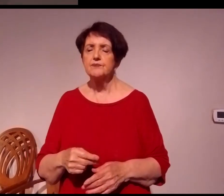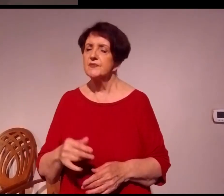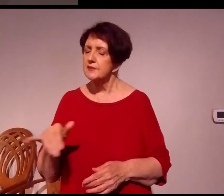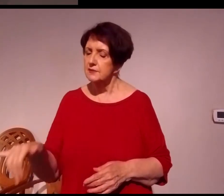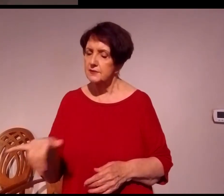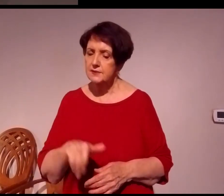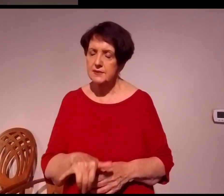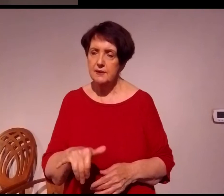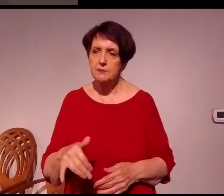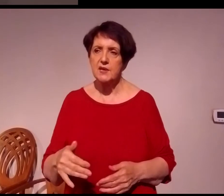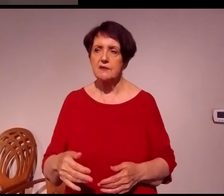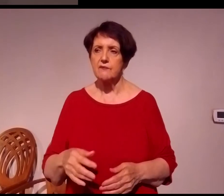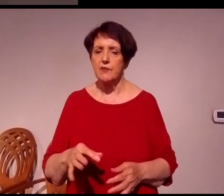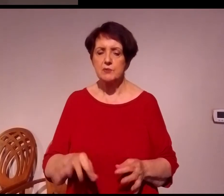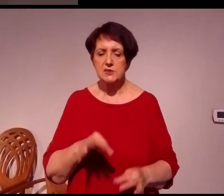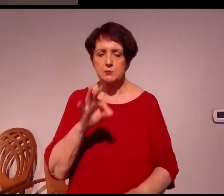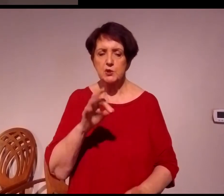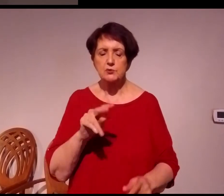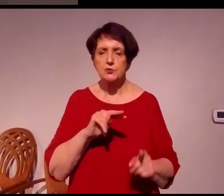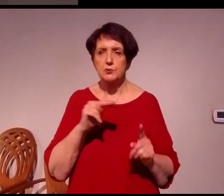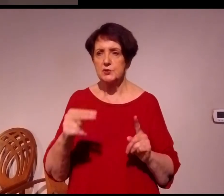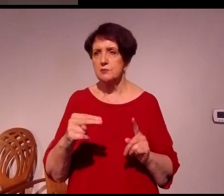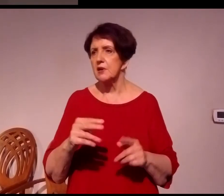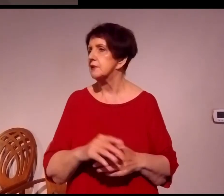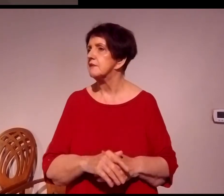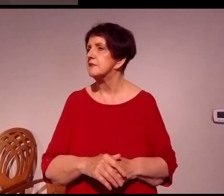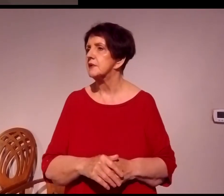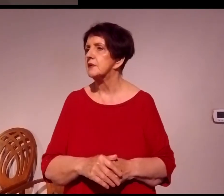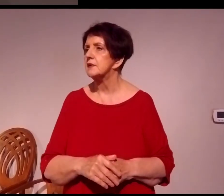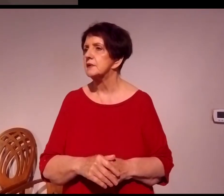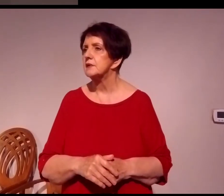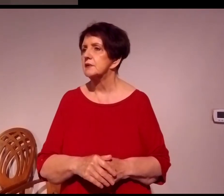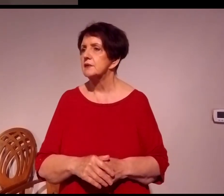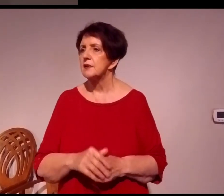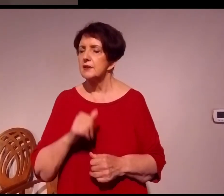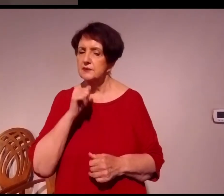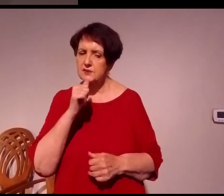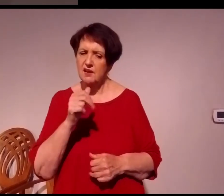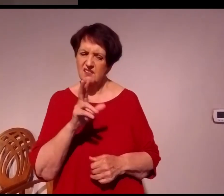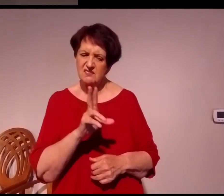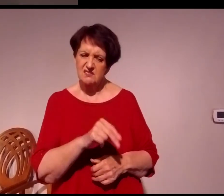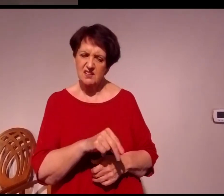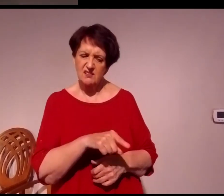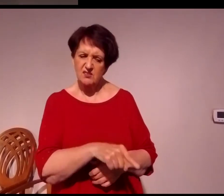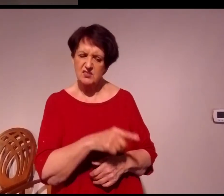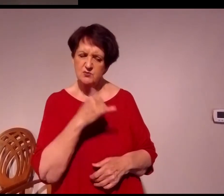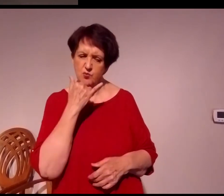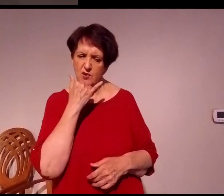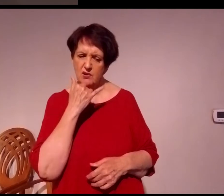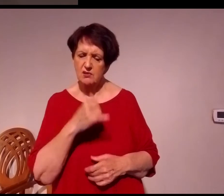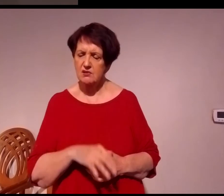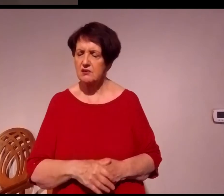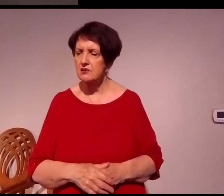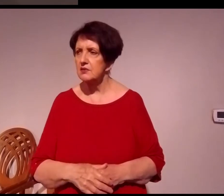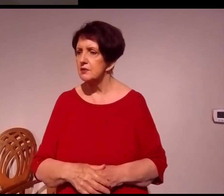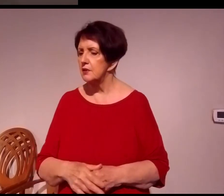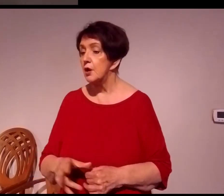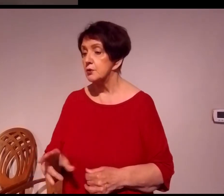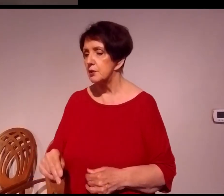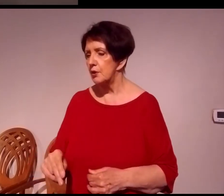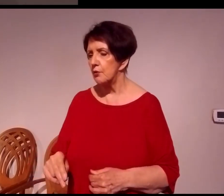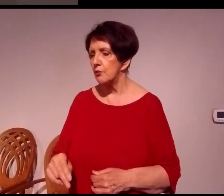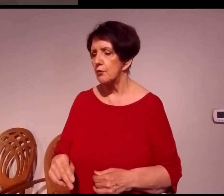thing here from a spiritual point of view. It's not, no, that person is wrong. It's not, no,